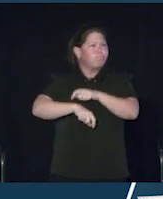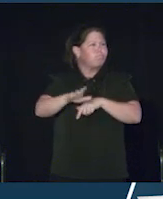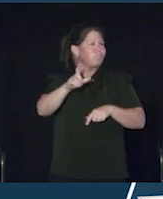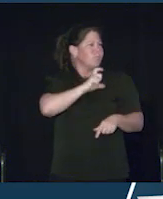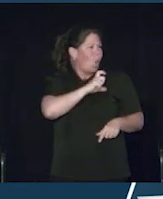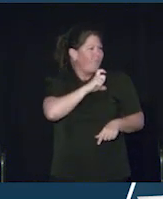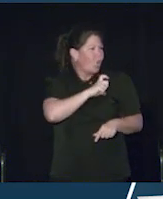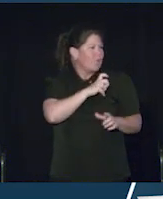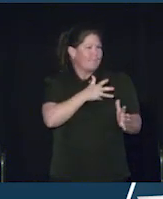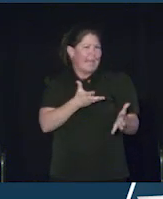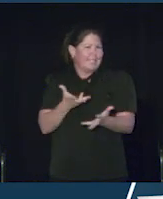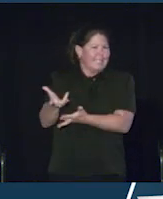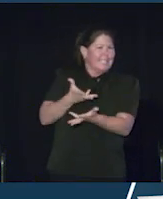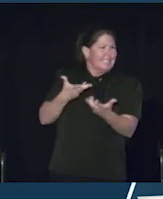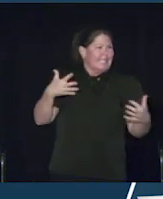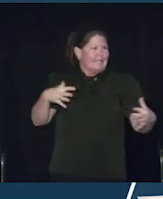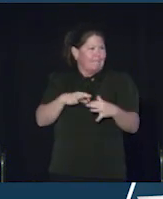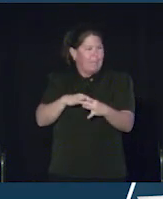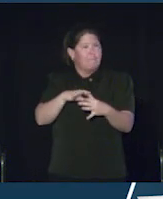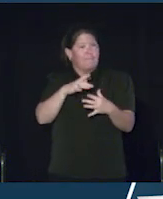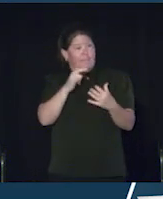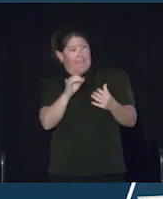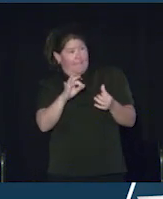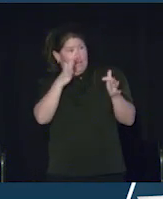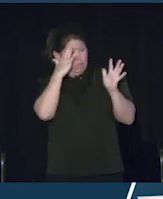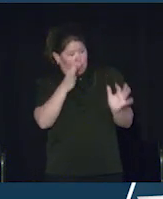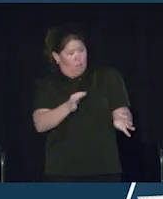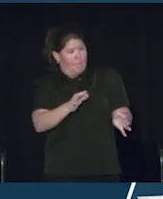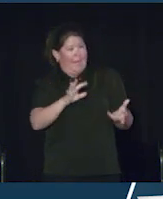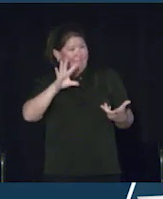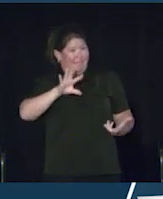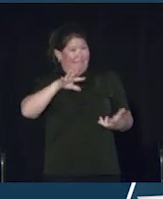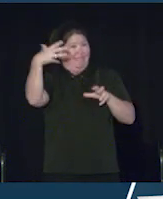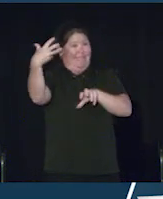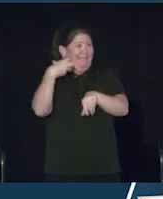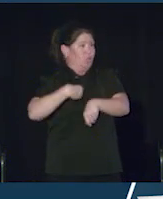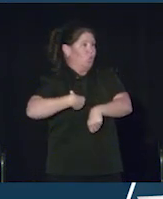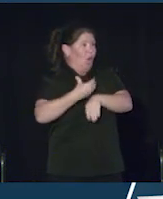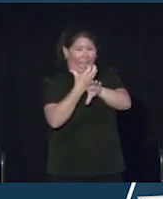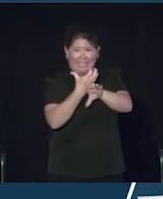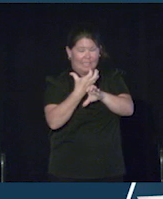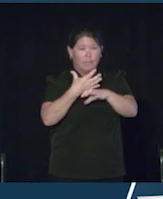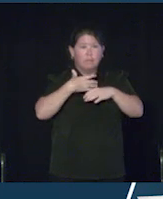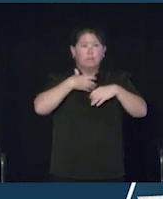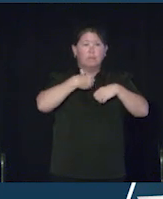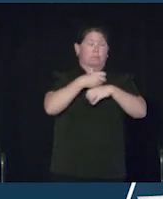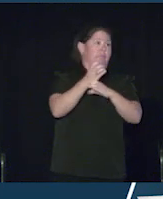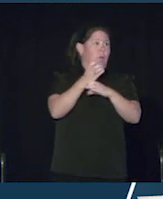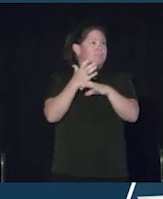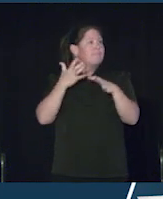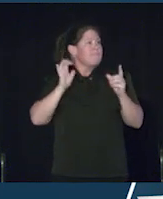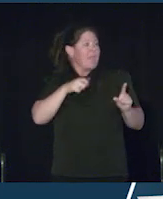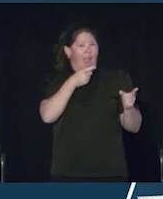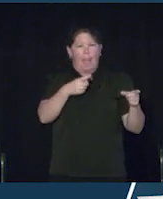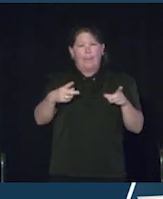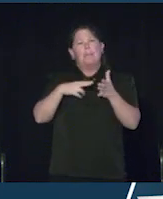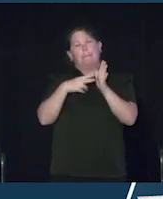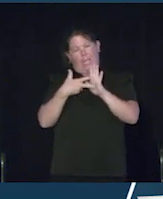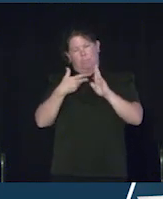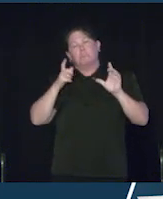of those 3 criteria, they're determined to be in crisis. Once an individual is determined to be in crisis, then they can enroll in the iBudget